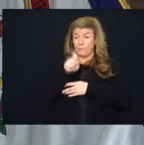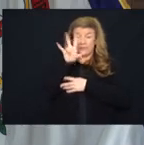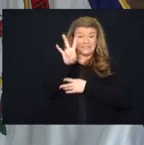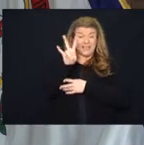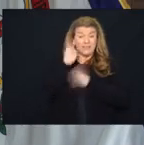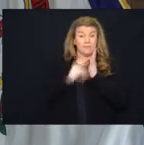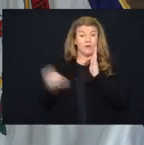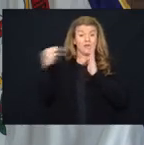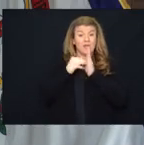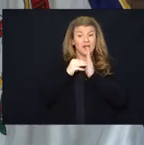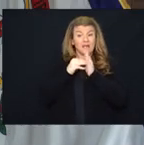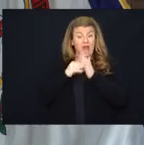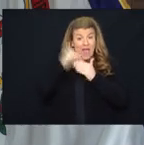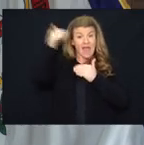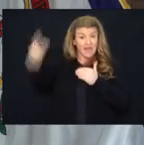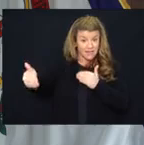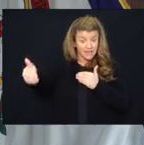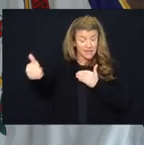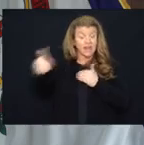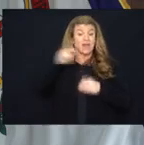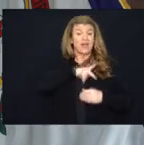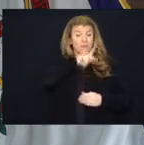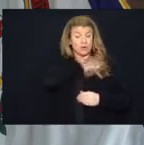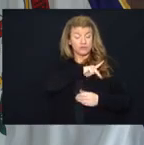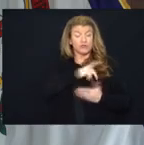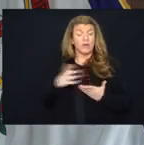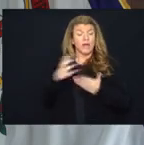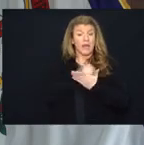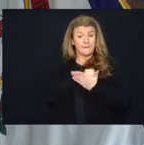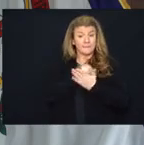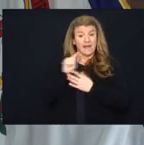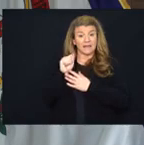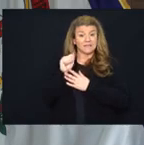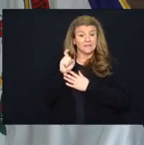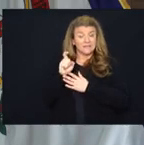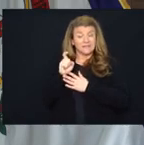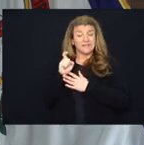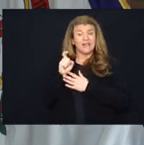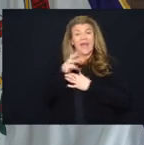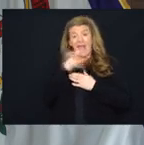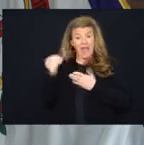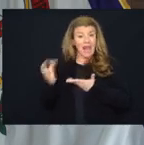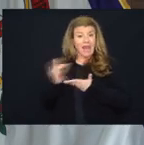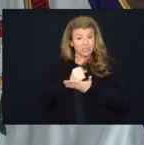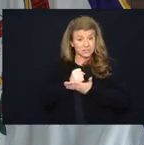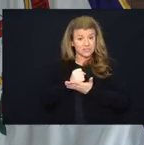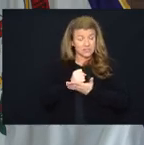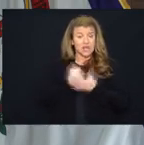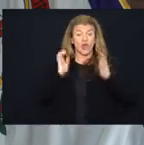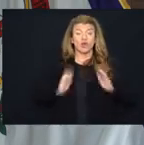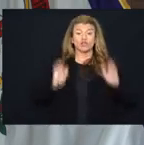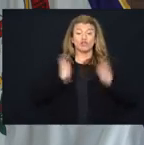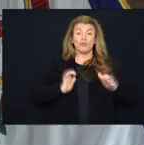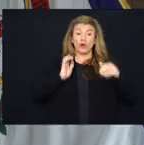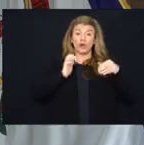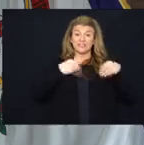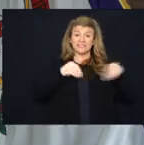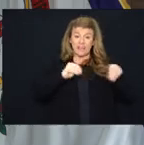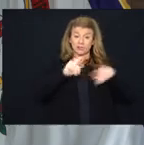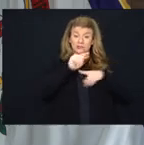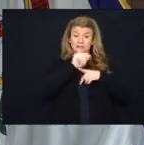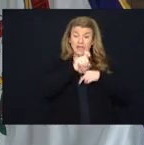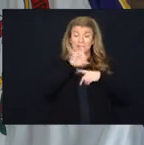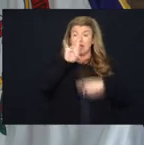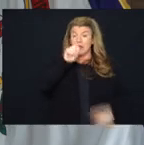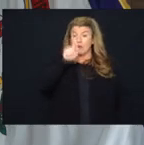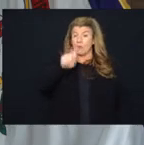$181.7 million ahead on personal income tax, collections. On consumer sales tax, we're